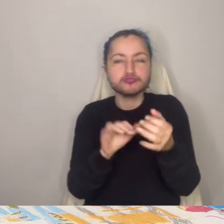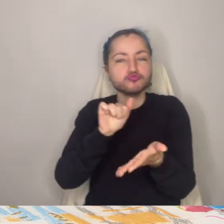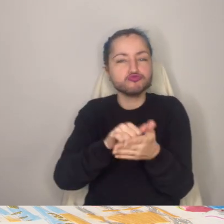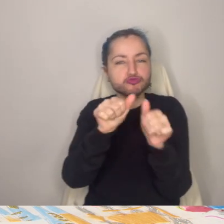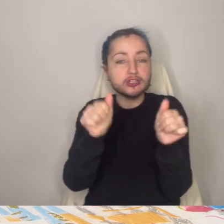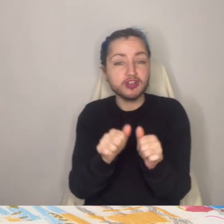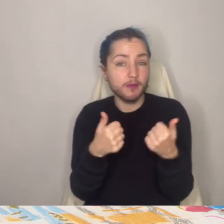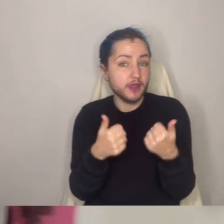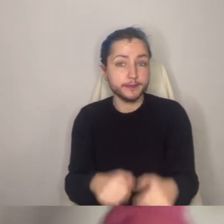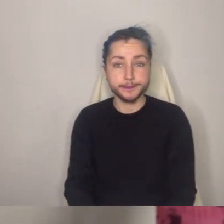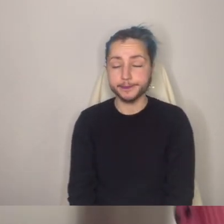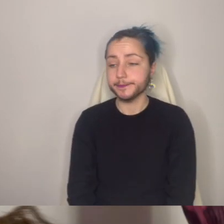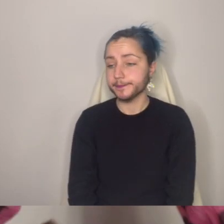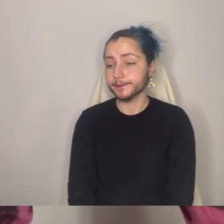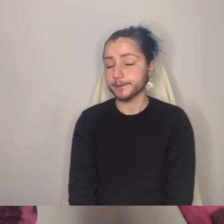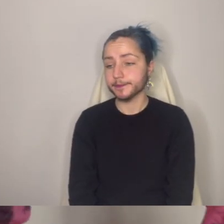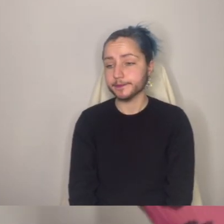shapes.